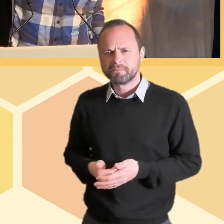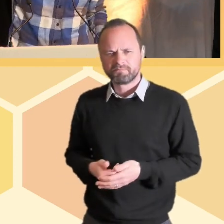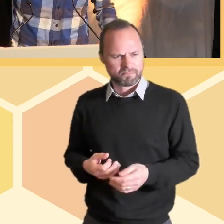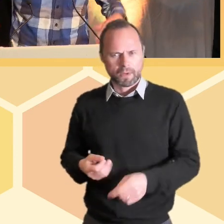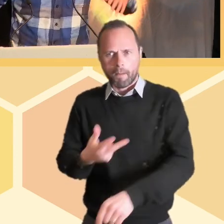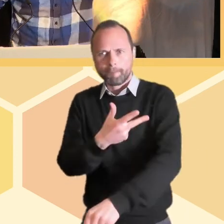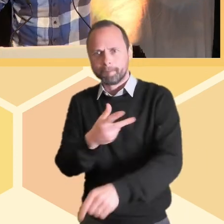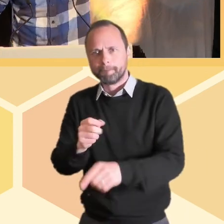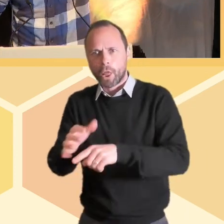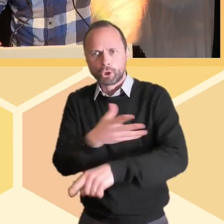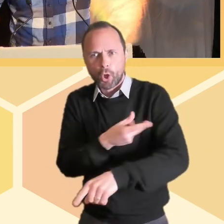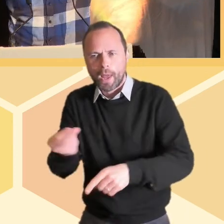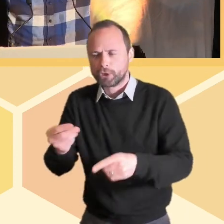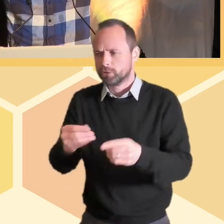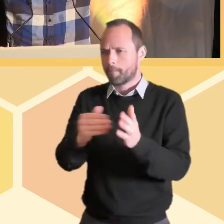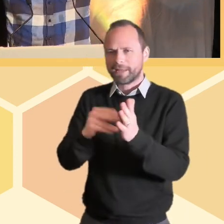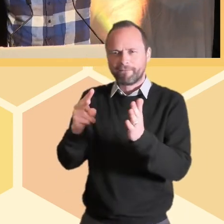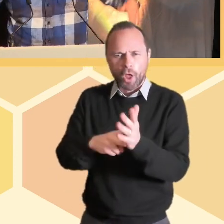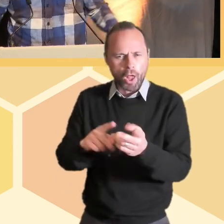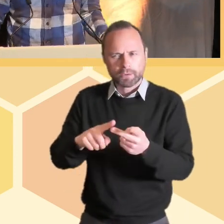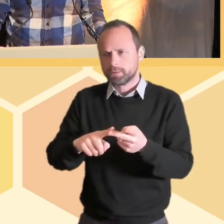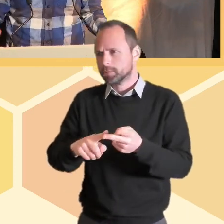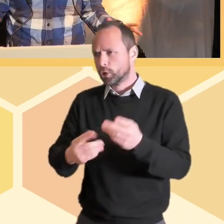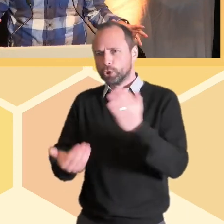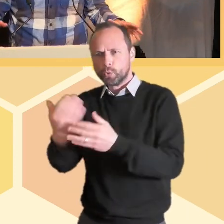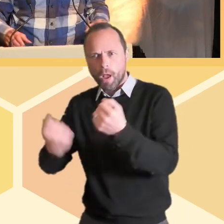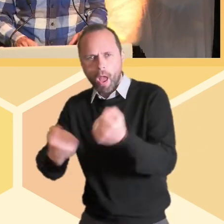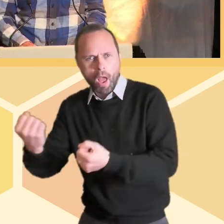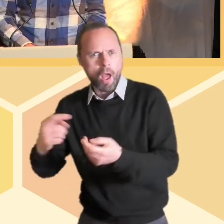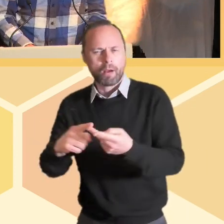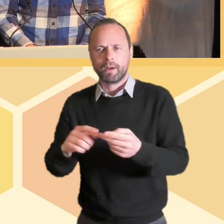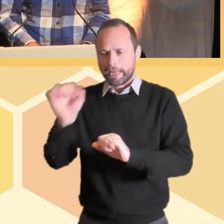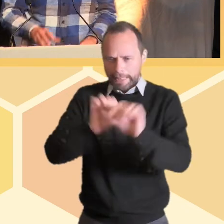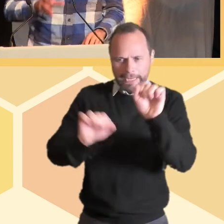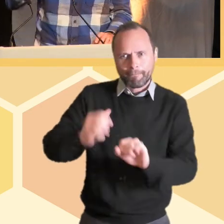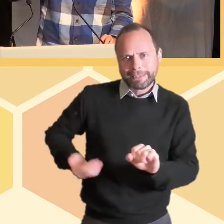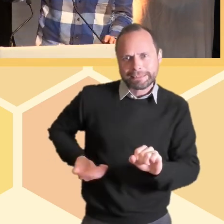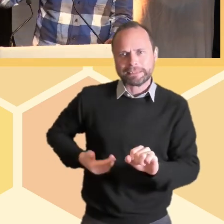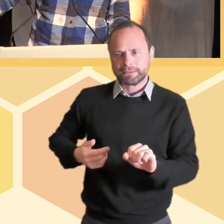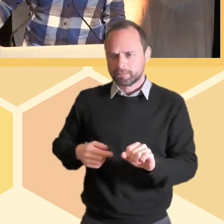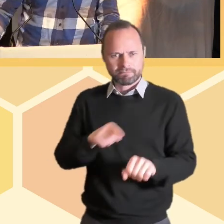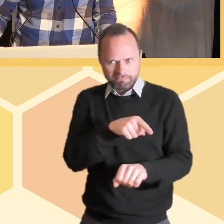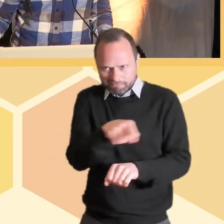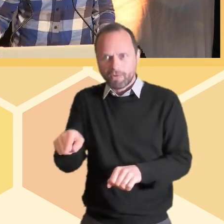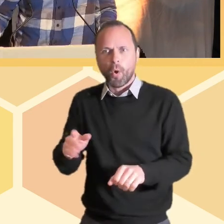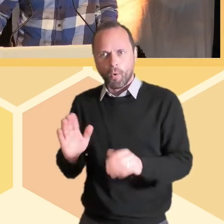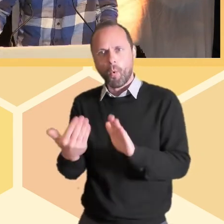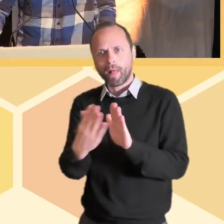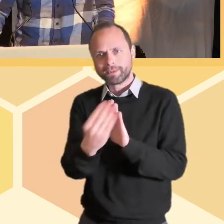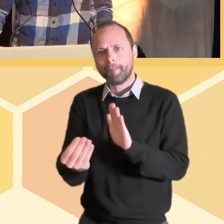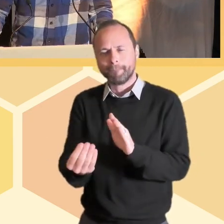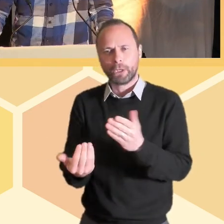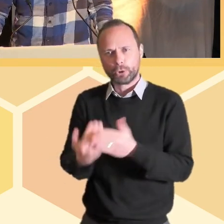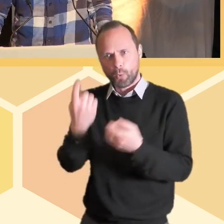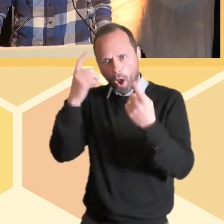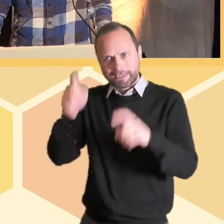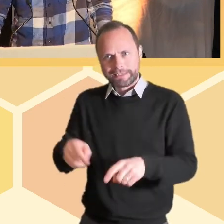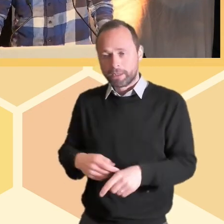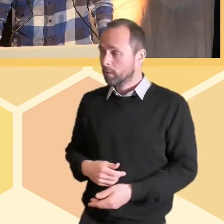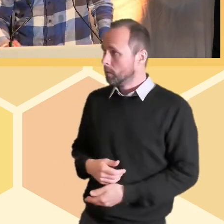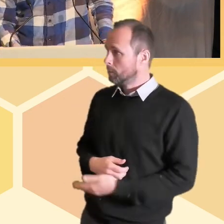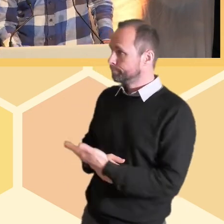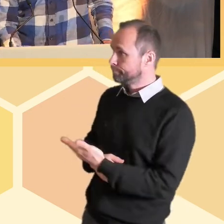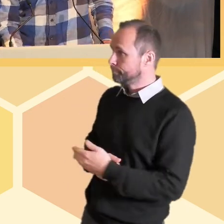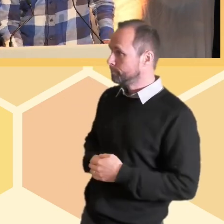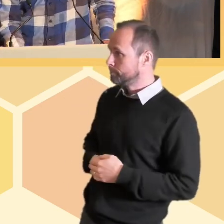donation, the metaverse, classic cars, green business, cleaning. My own ball pond is water sports and the sharing economy.